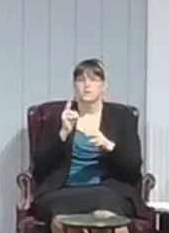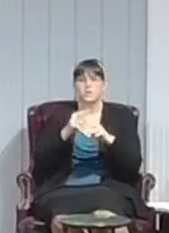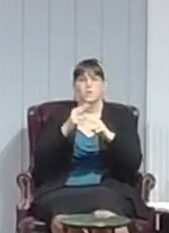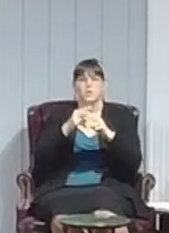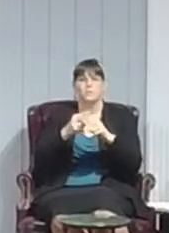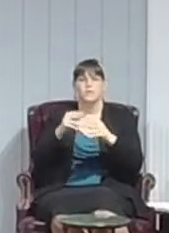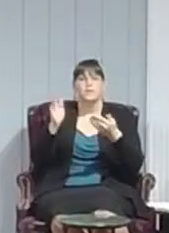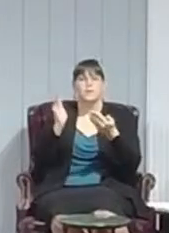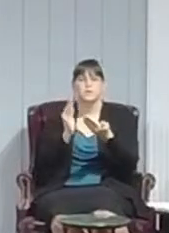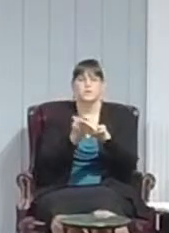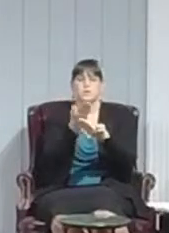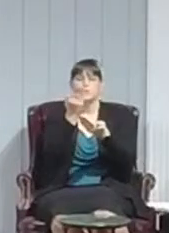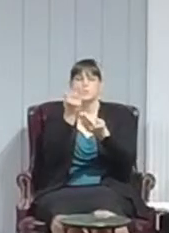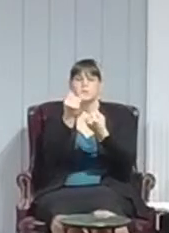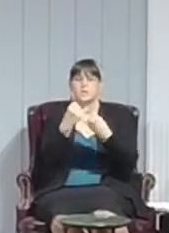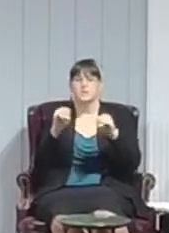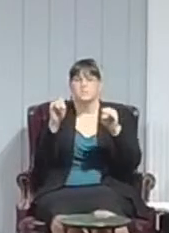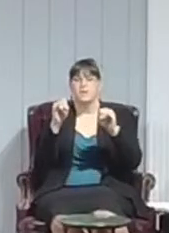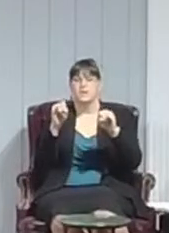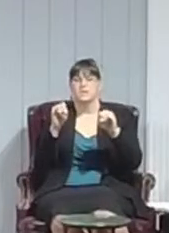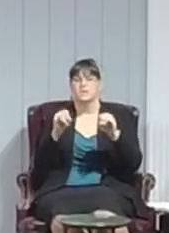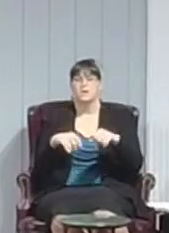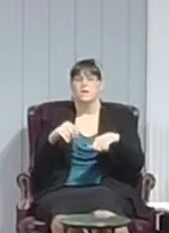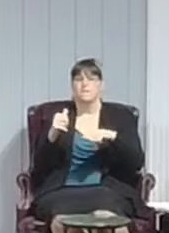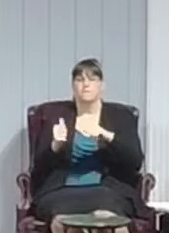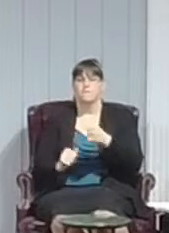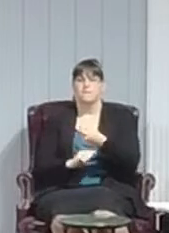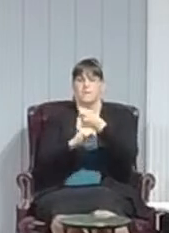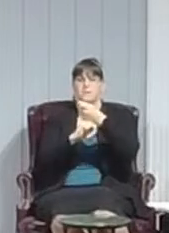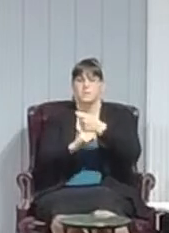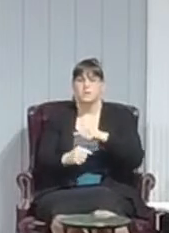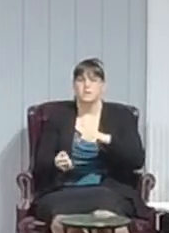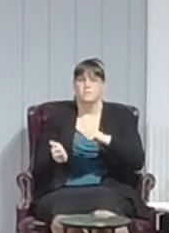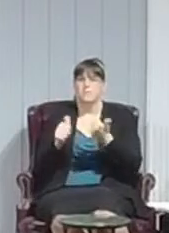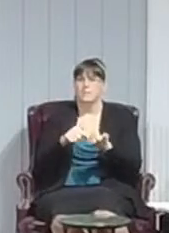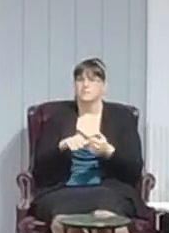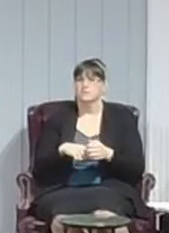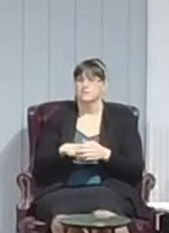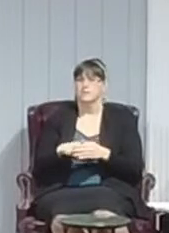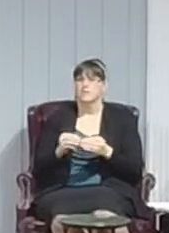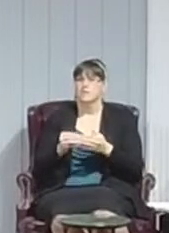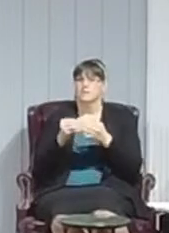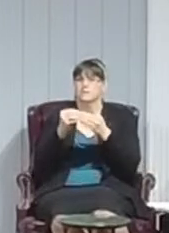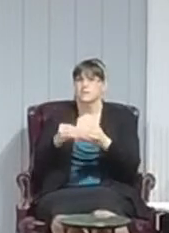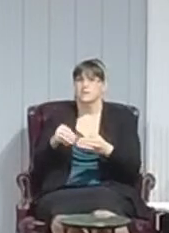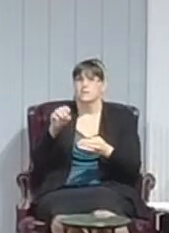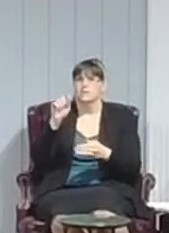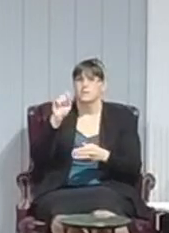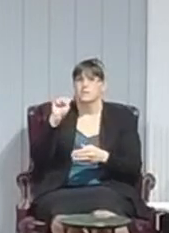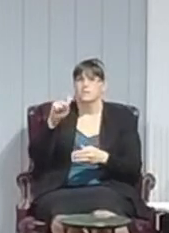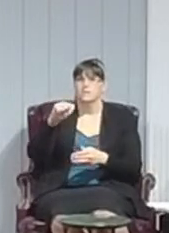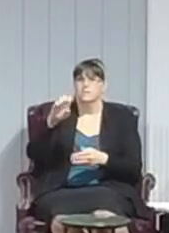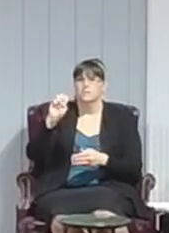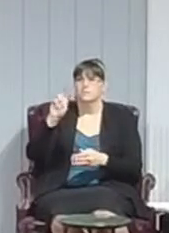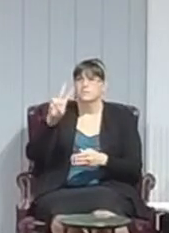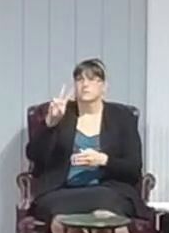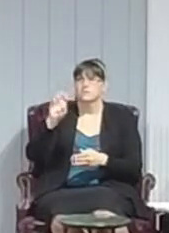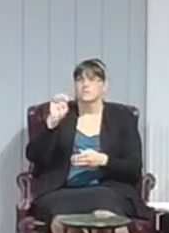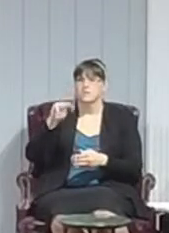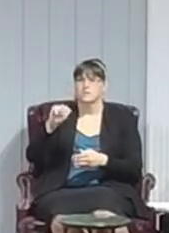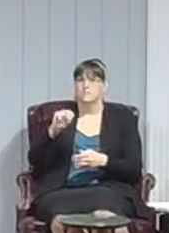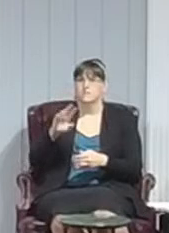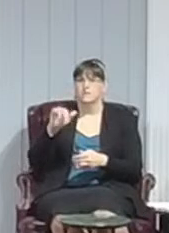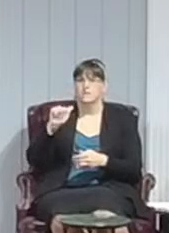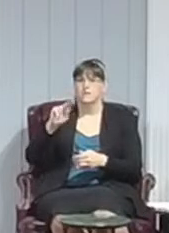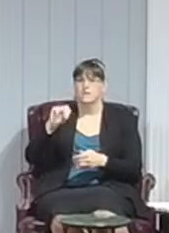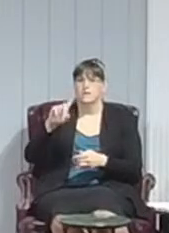Fundamental Baptists. And the leader of them, Stephen Anderson, claims that in, so now I tried not to say his name because I don't want you to look